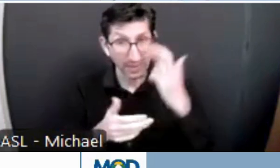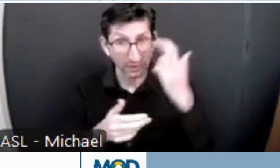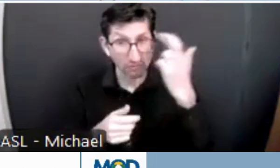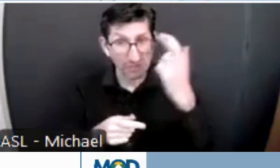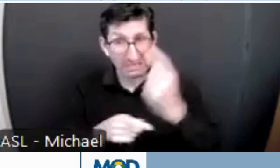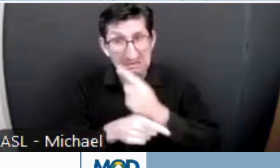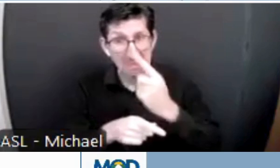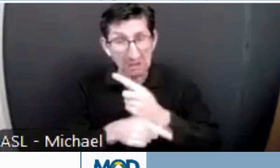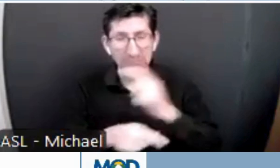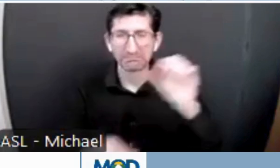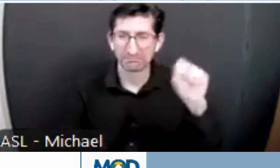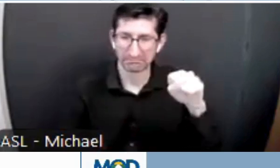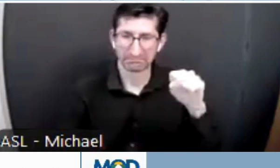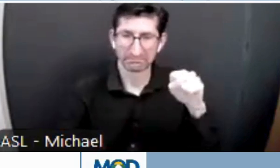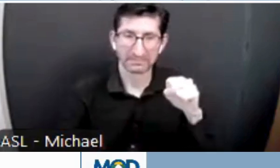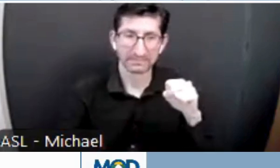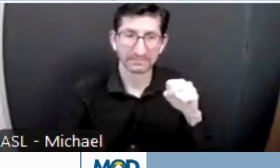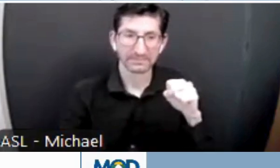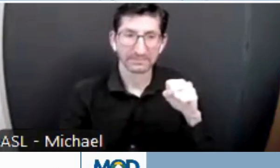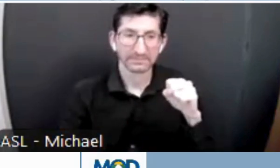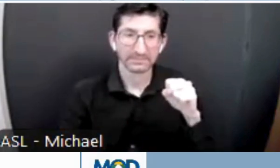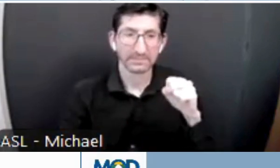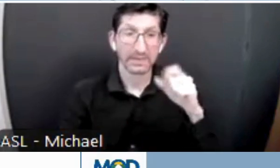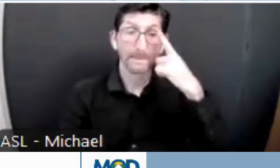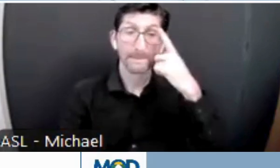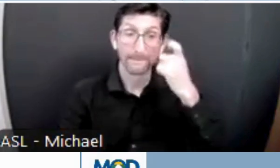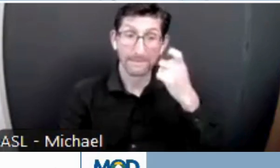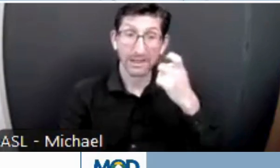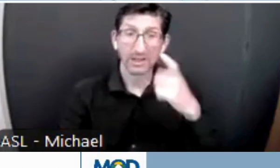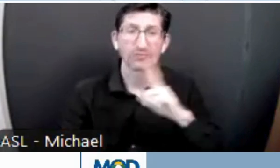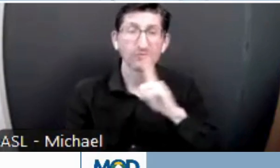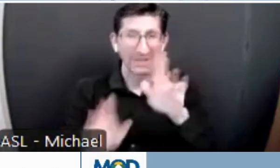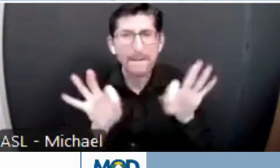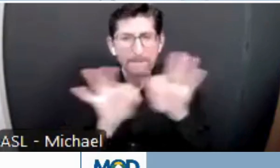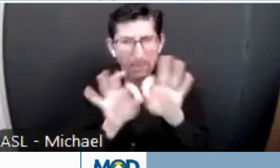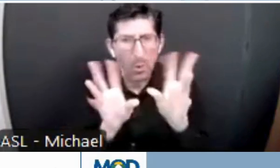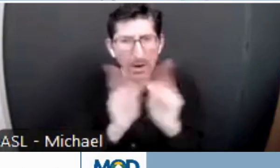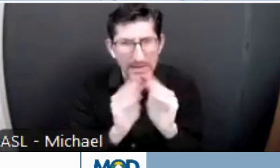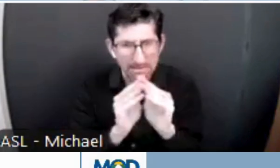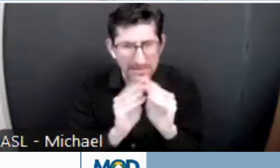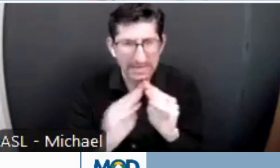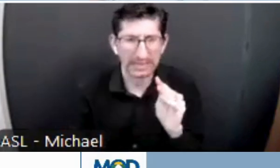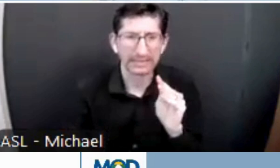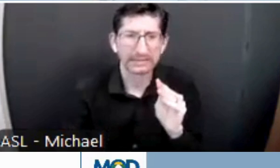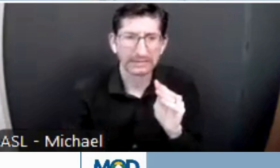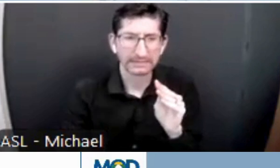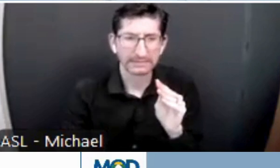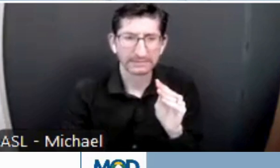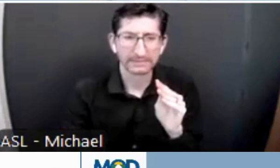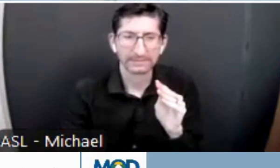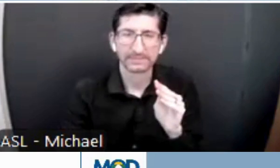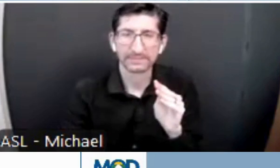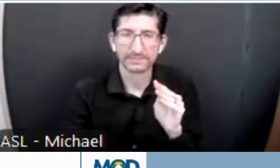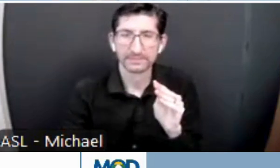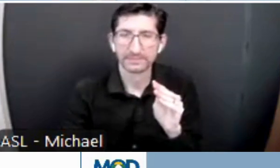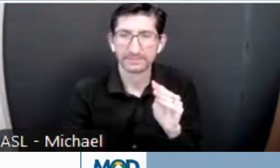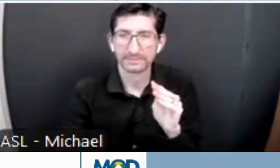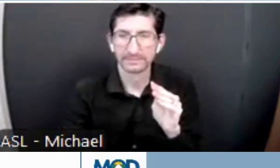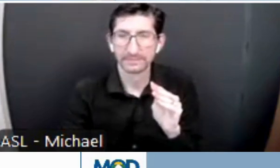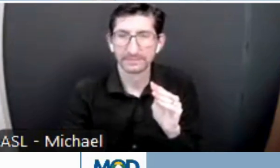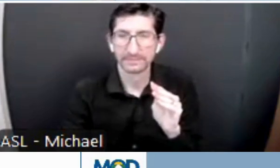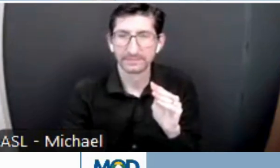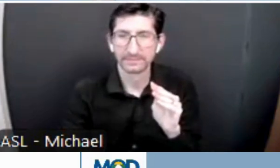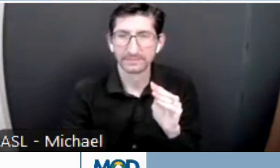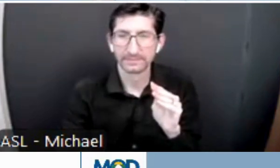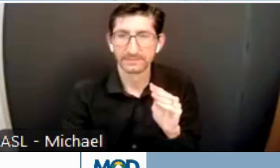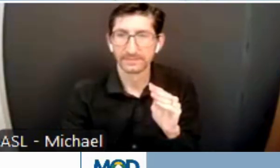of that is because it's a really important meeting. It's really important that she can understand the very specific nuanced detail that they